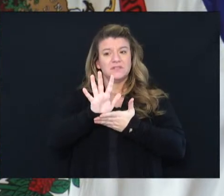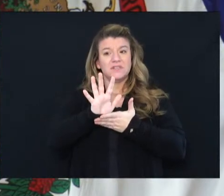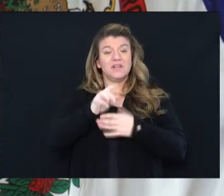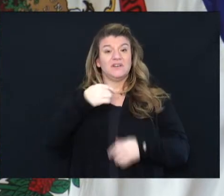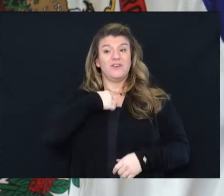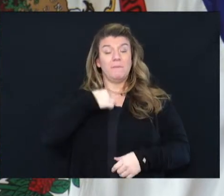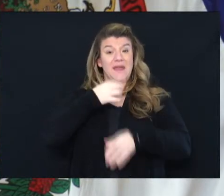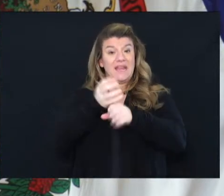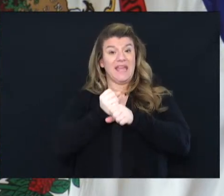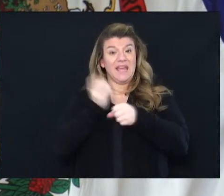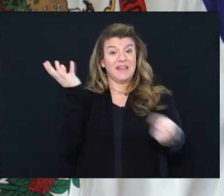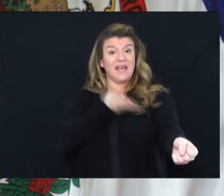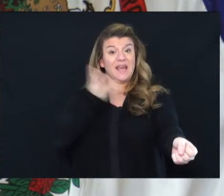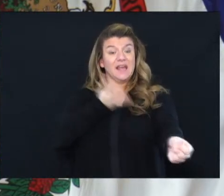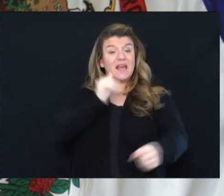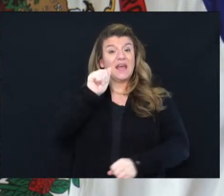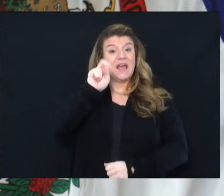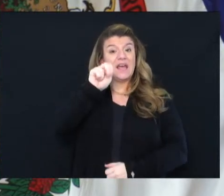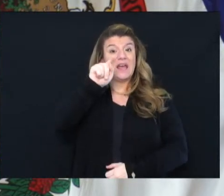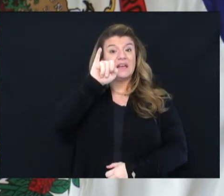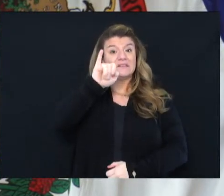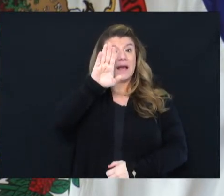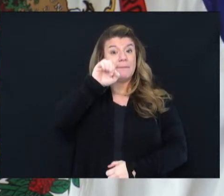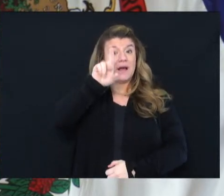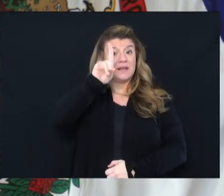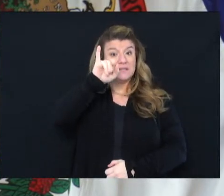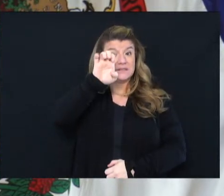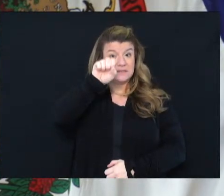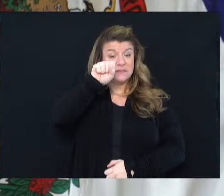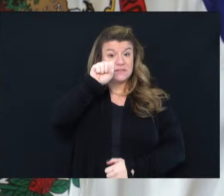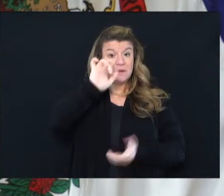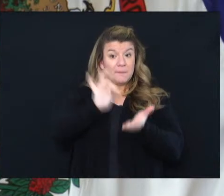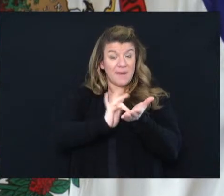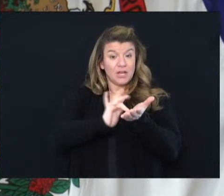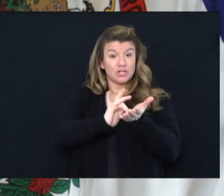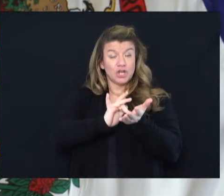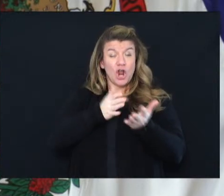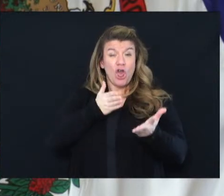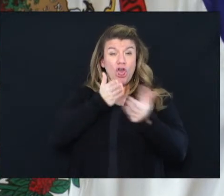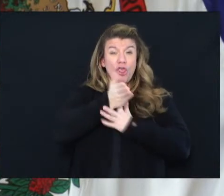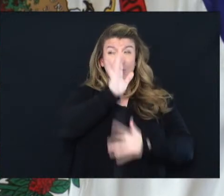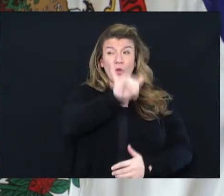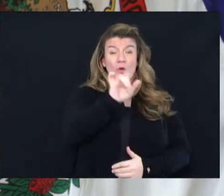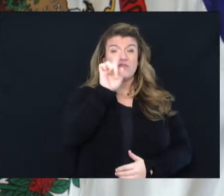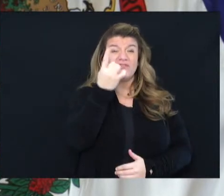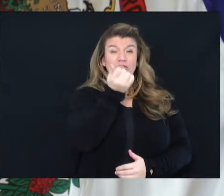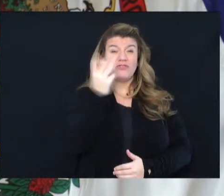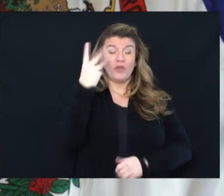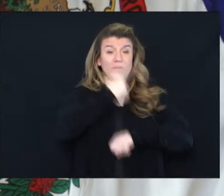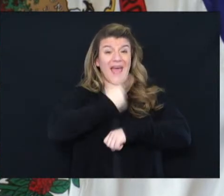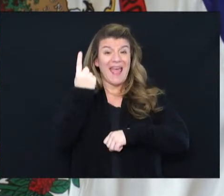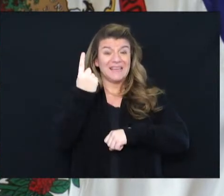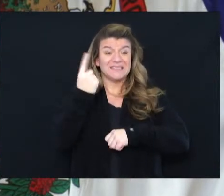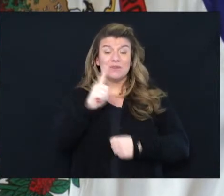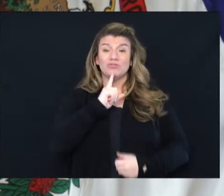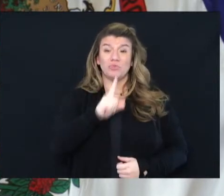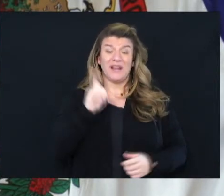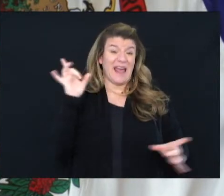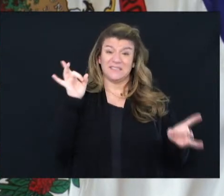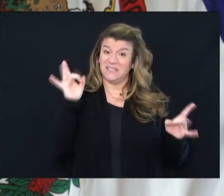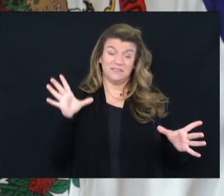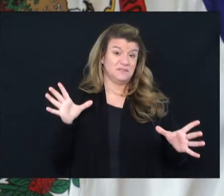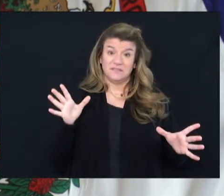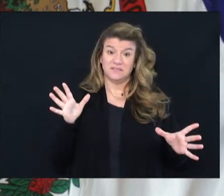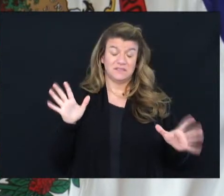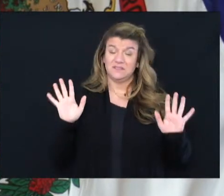up getting the antibodies, and through those first couple of days, it was really nasty stuff.